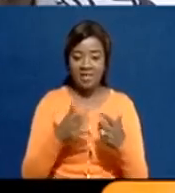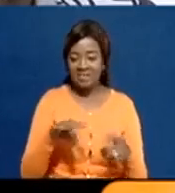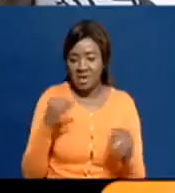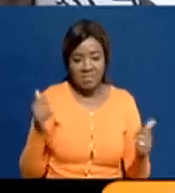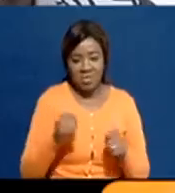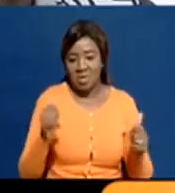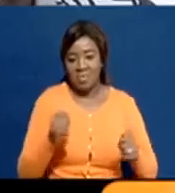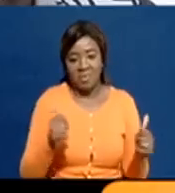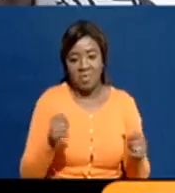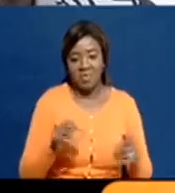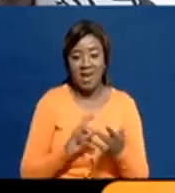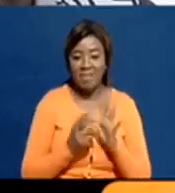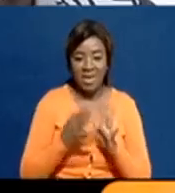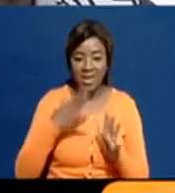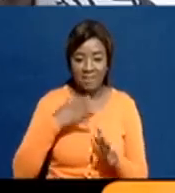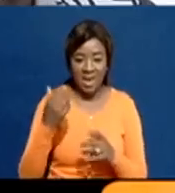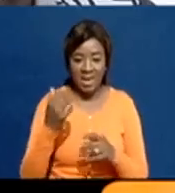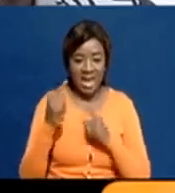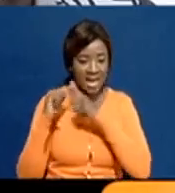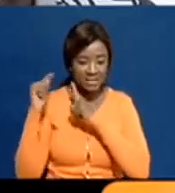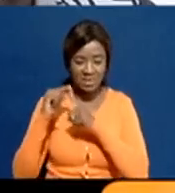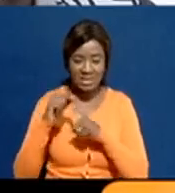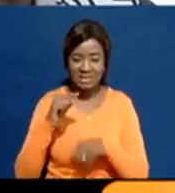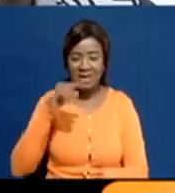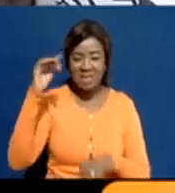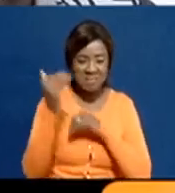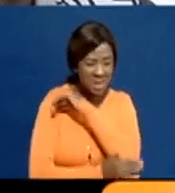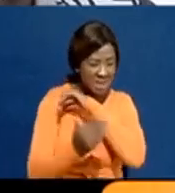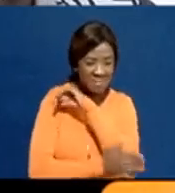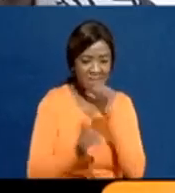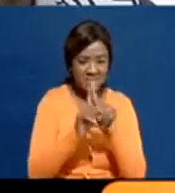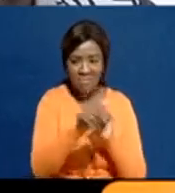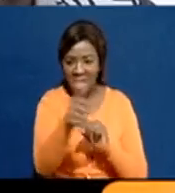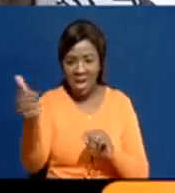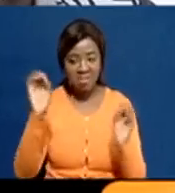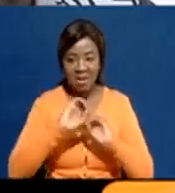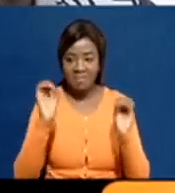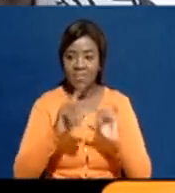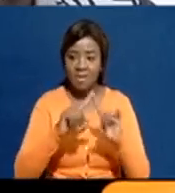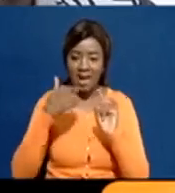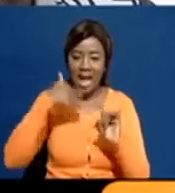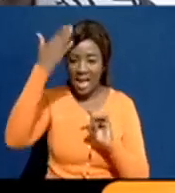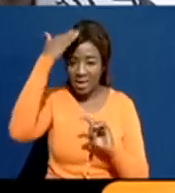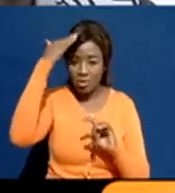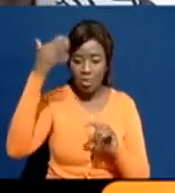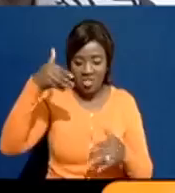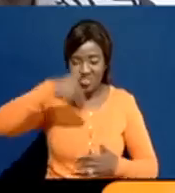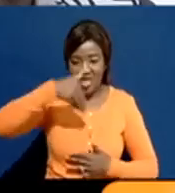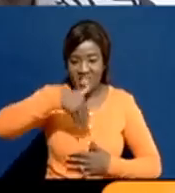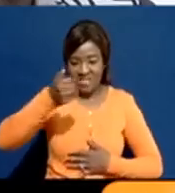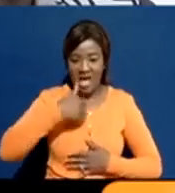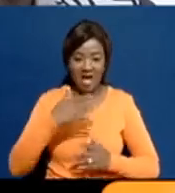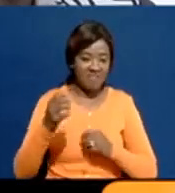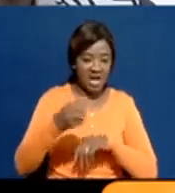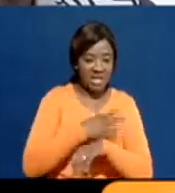bad. It's not been a very bad experience, except of course, I know that somewhere there's some cancer lurking in my body. So I don't know whether it will